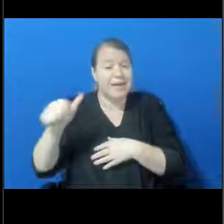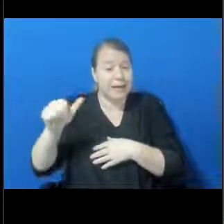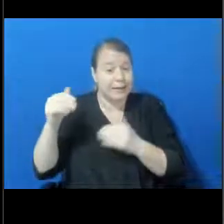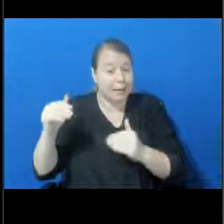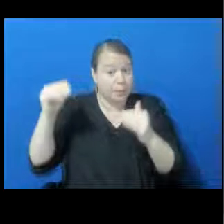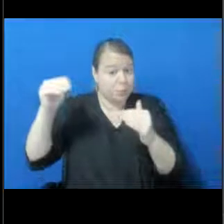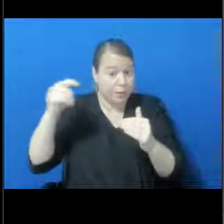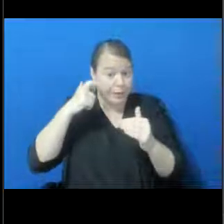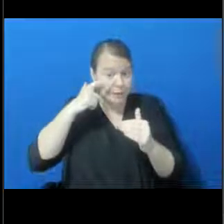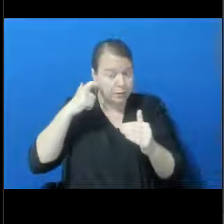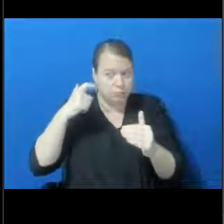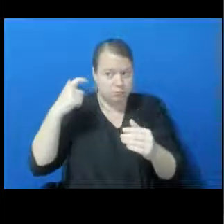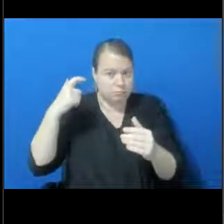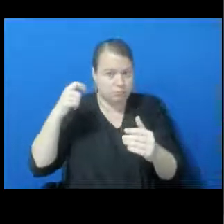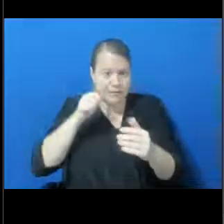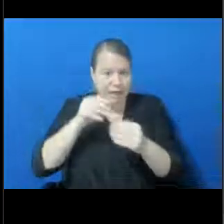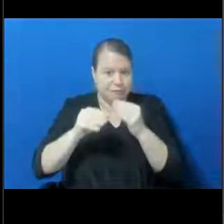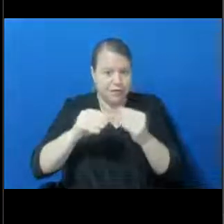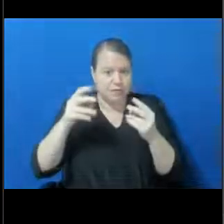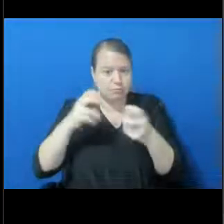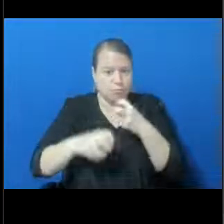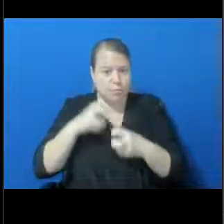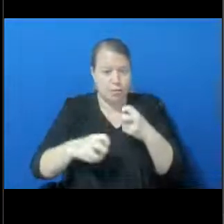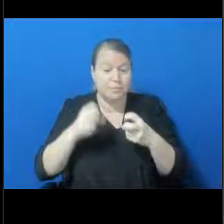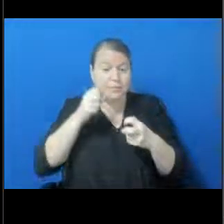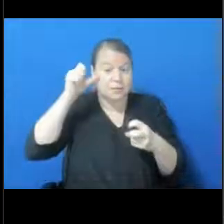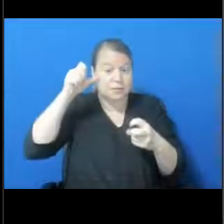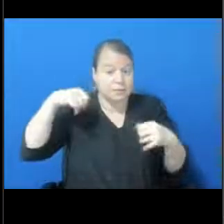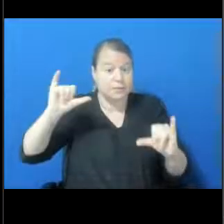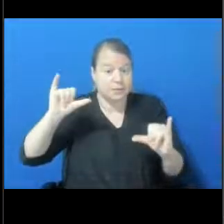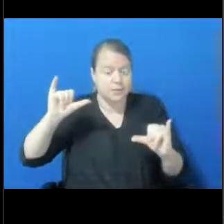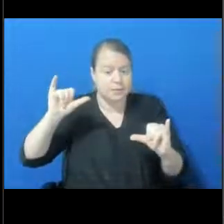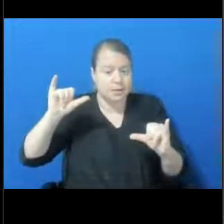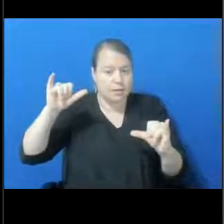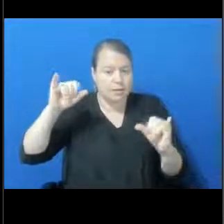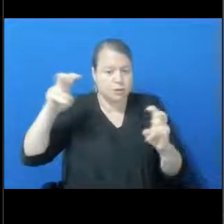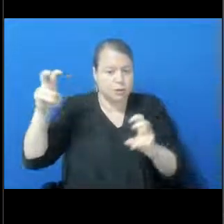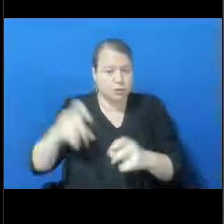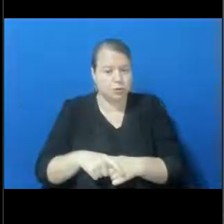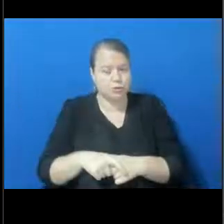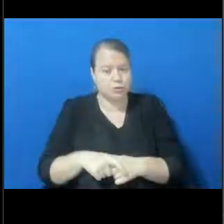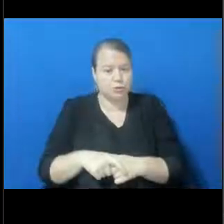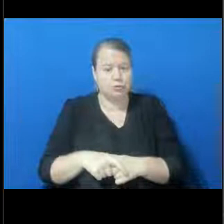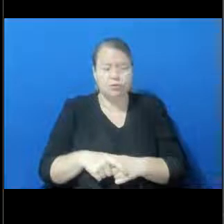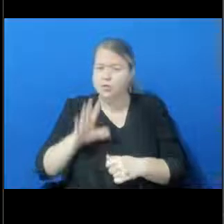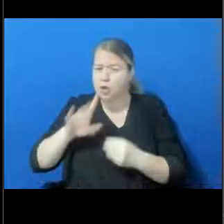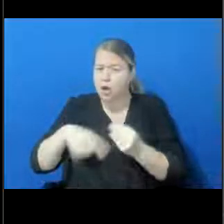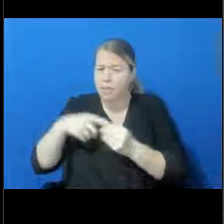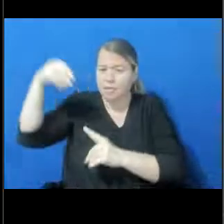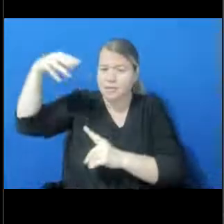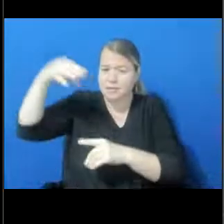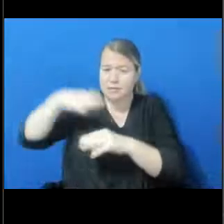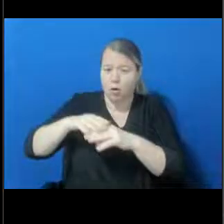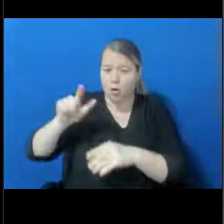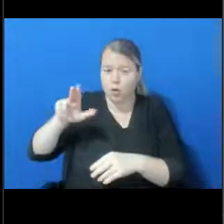hasn't fixed that problem. It was still happening yesterday. Oh, so you're talking about the signal on